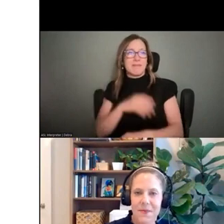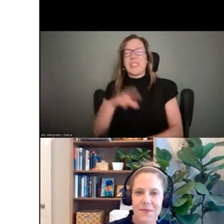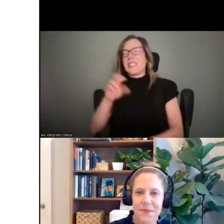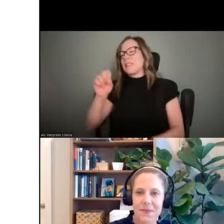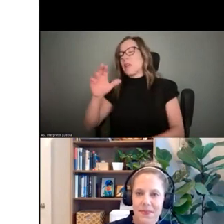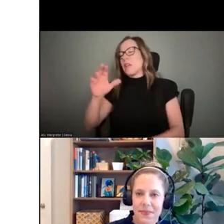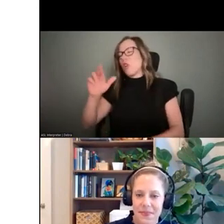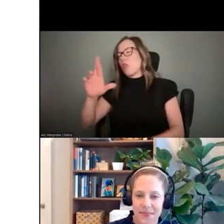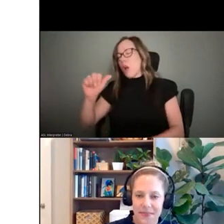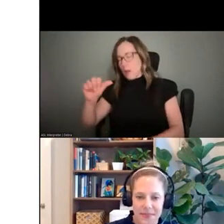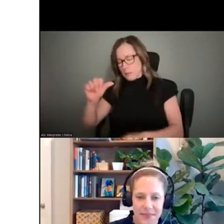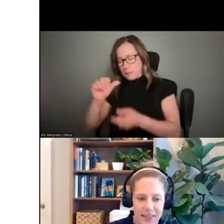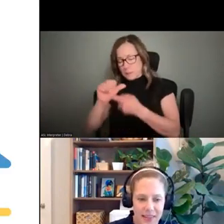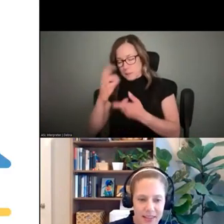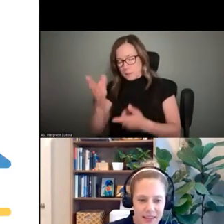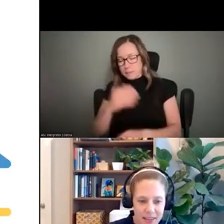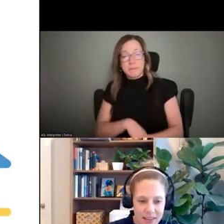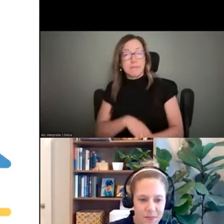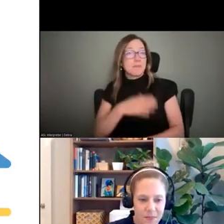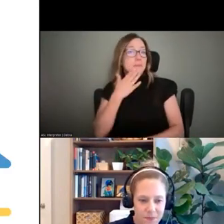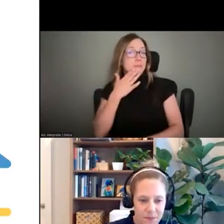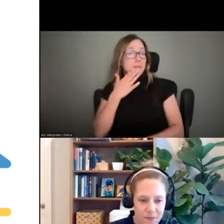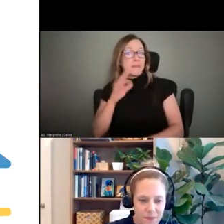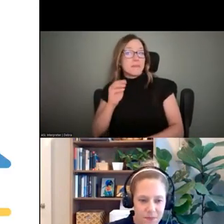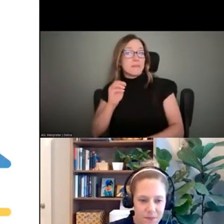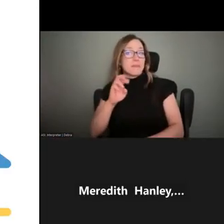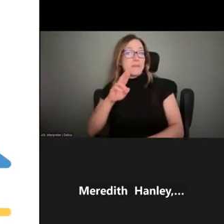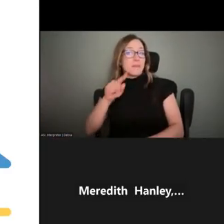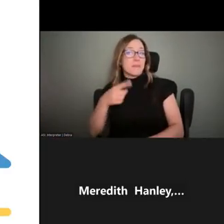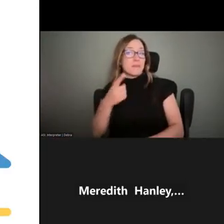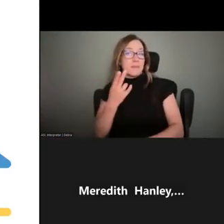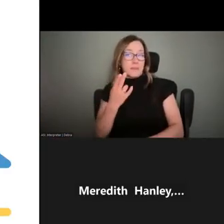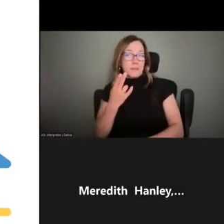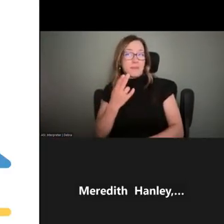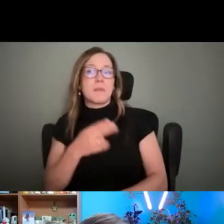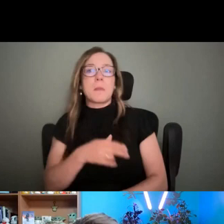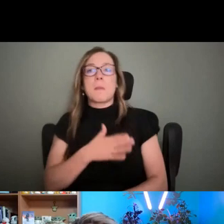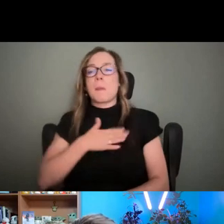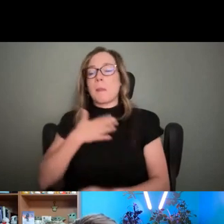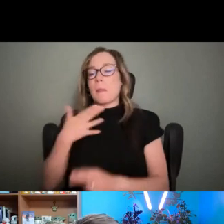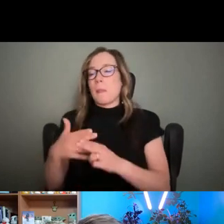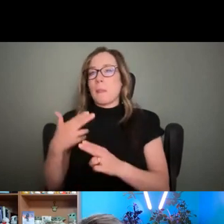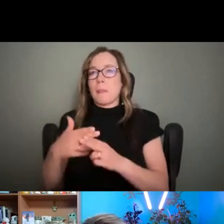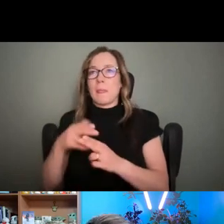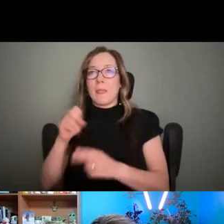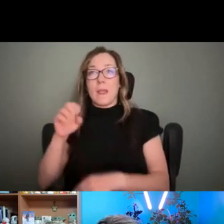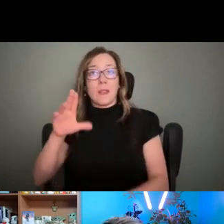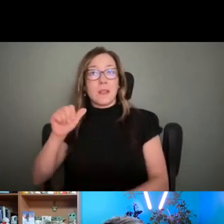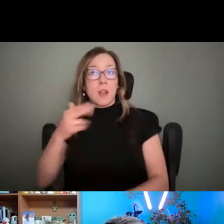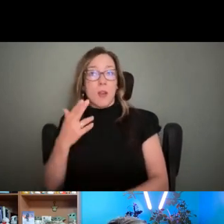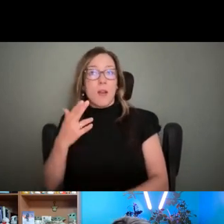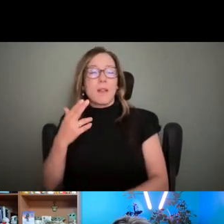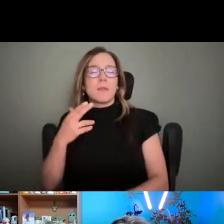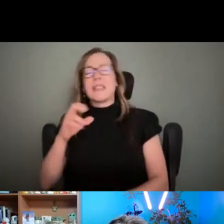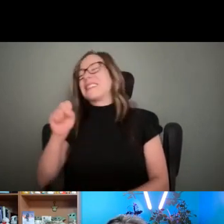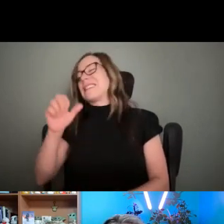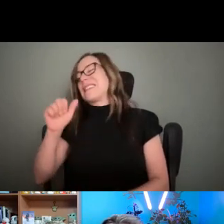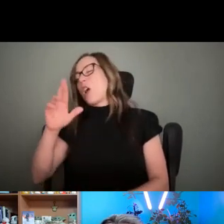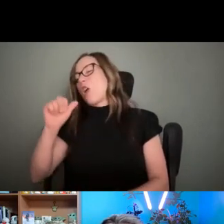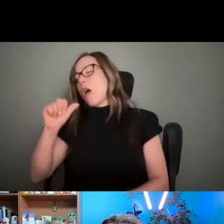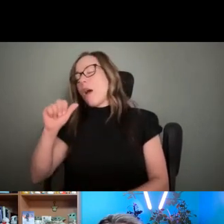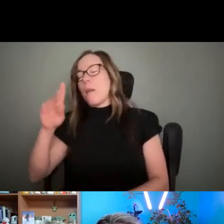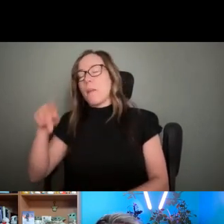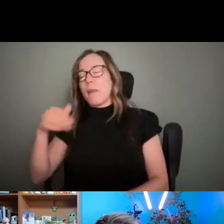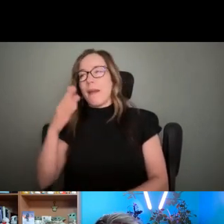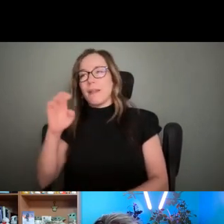Sarah. Thank you, Meredith. Meredith said, my name is Sarah Page, and I am the project manager for Community